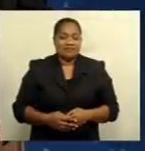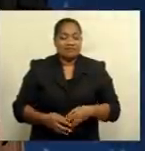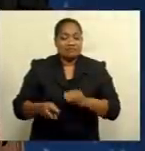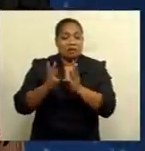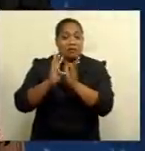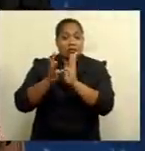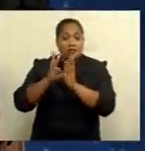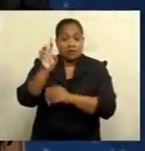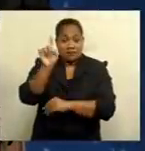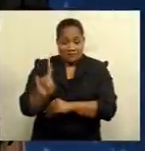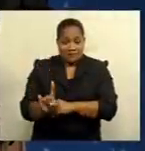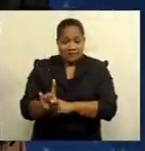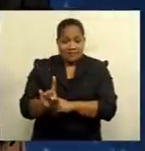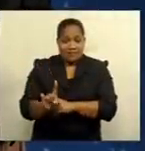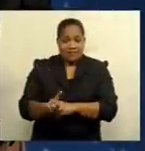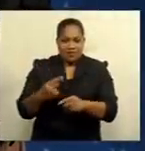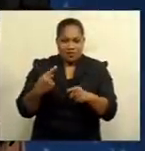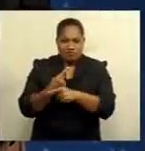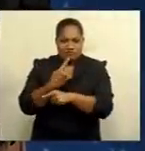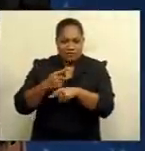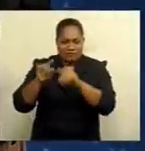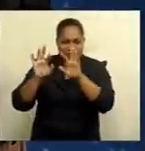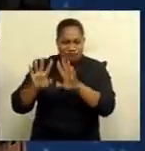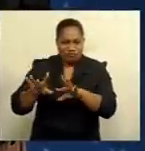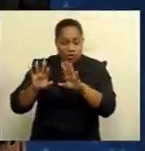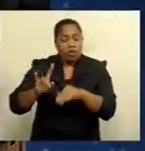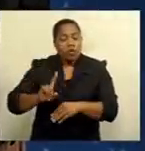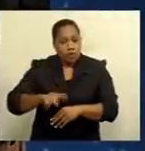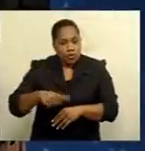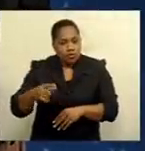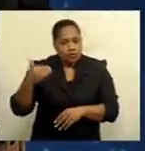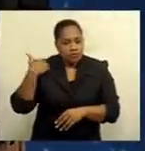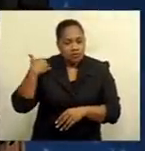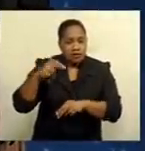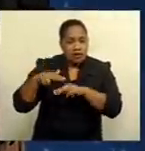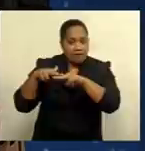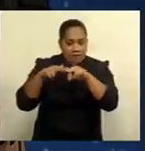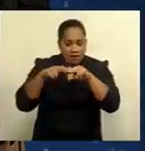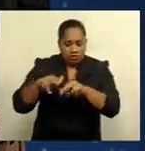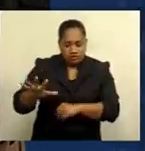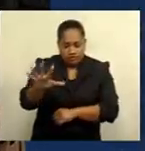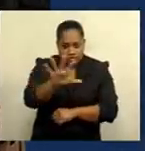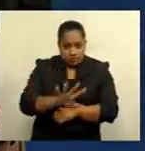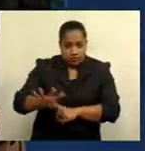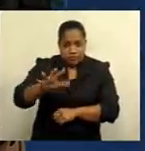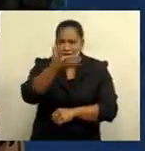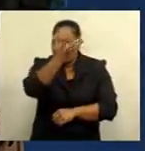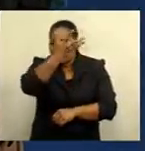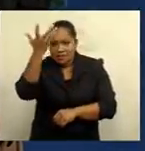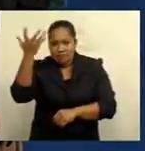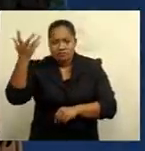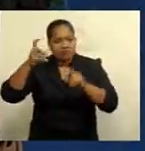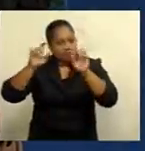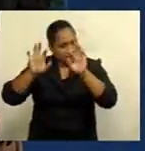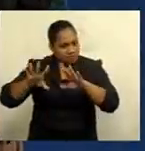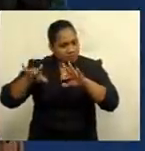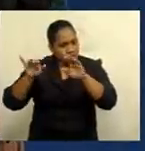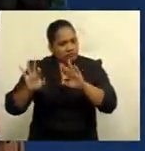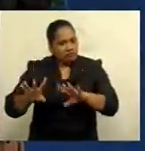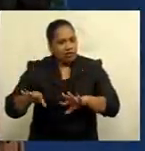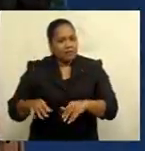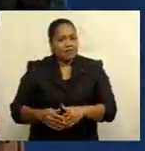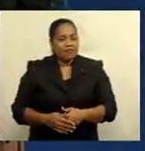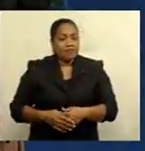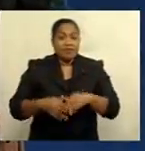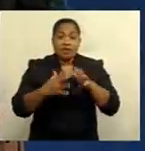at the weather today. A weak trough of low pressure continues to affect the Fiji group, bringing with it cloudy periods and occasional rain. Now